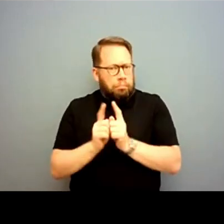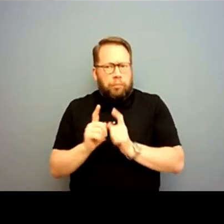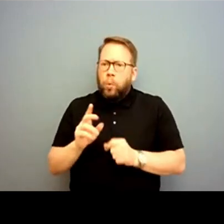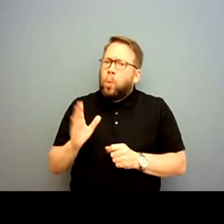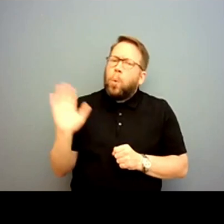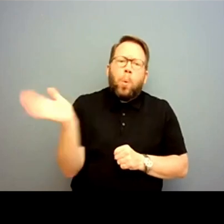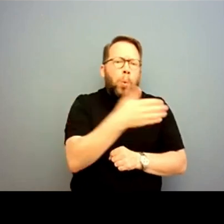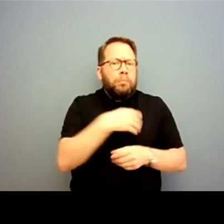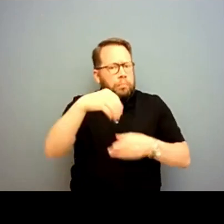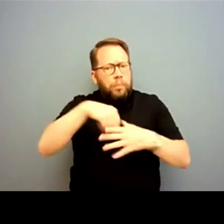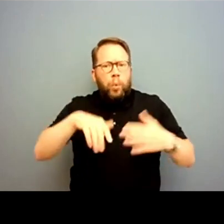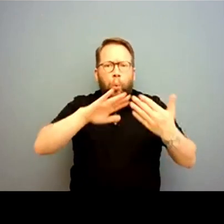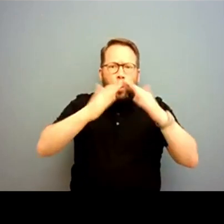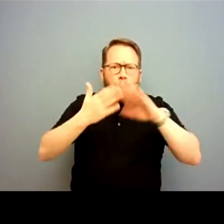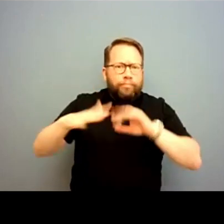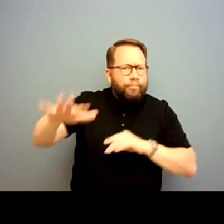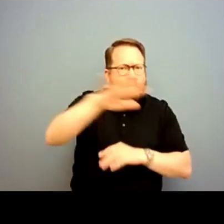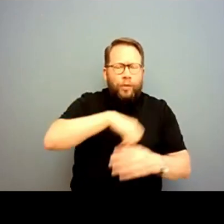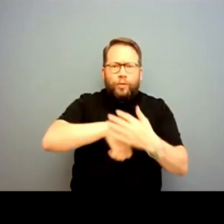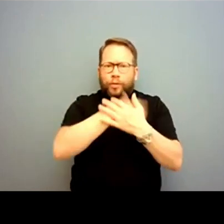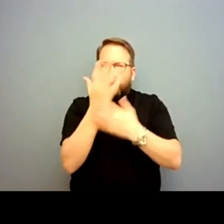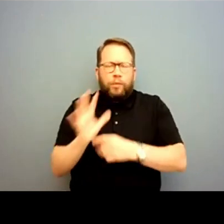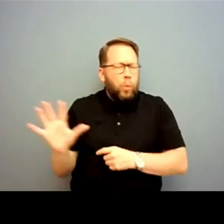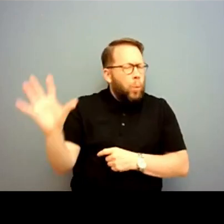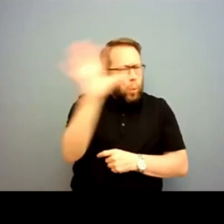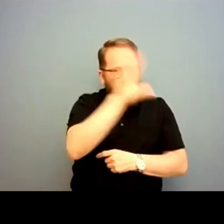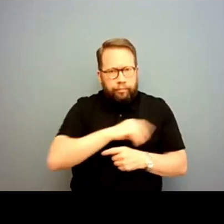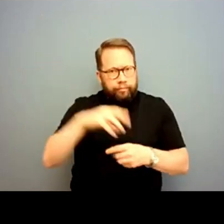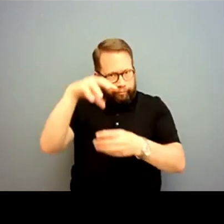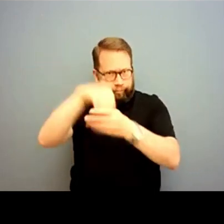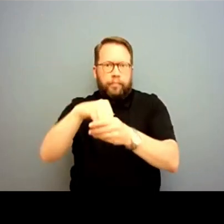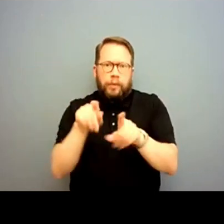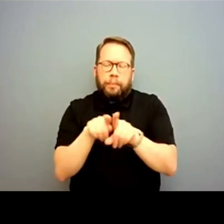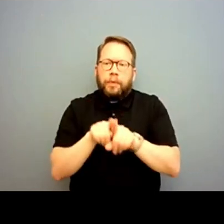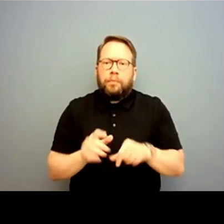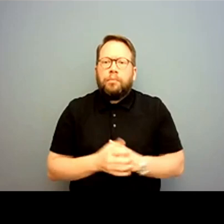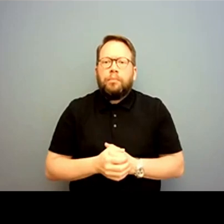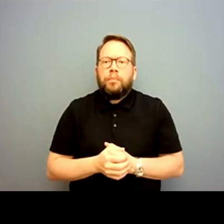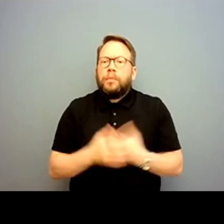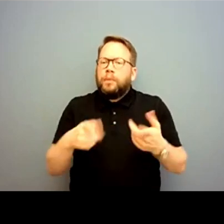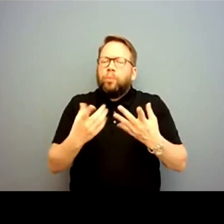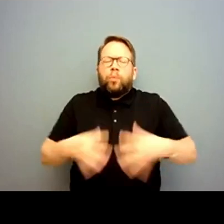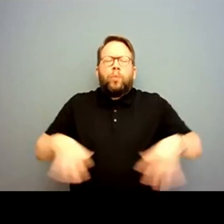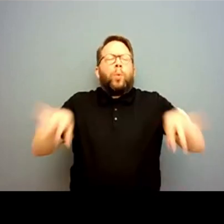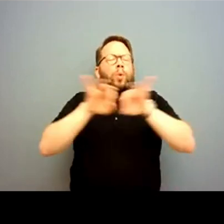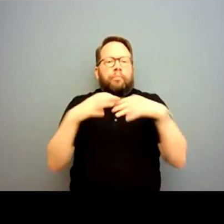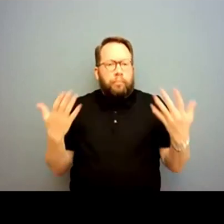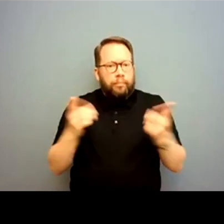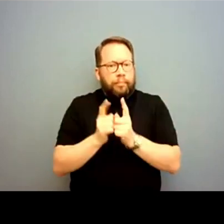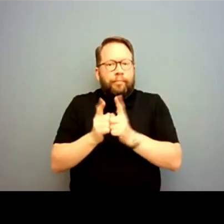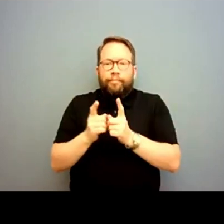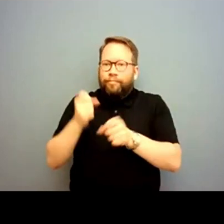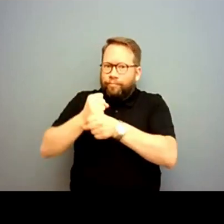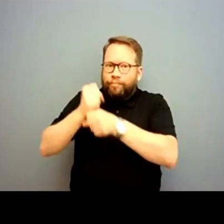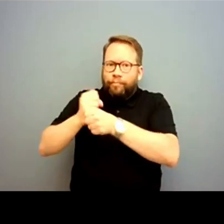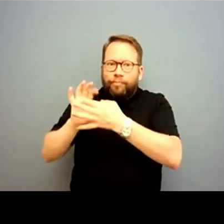One of the specific aims of the Nordic cooperation is equal and safe health and well-being for all people